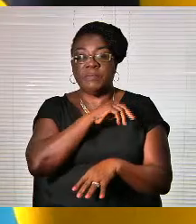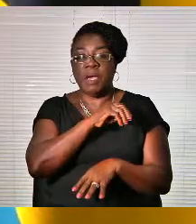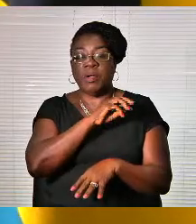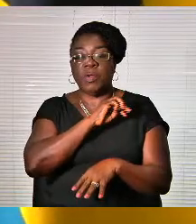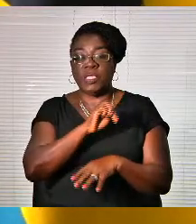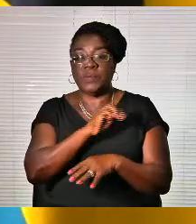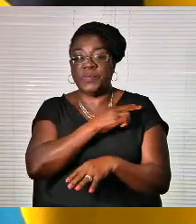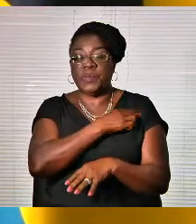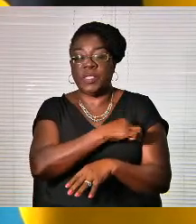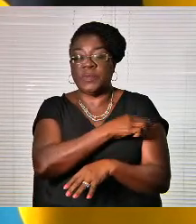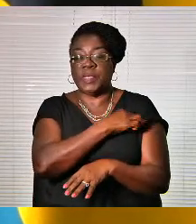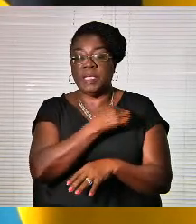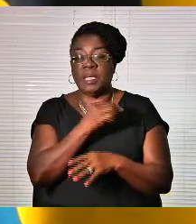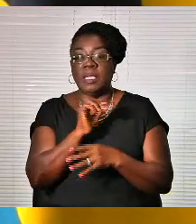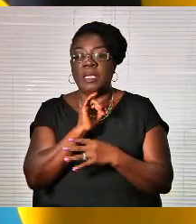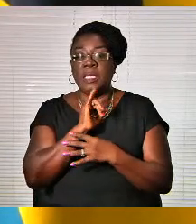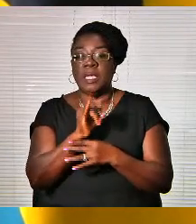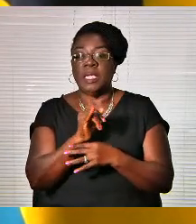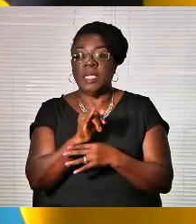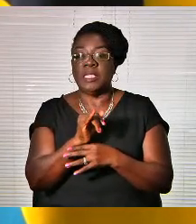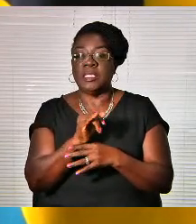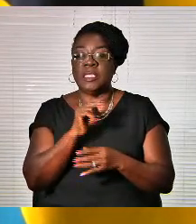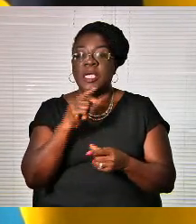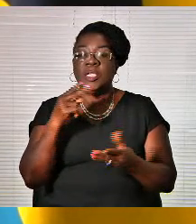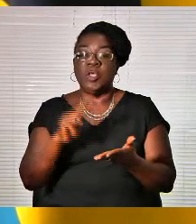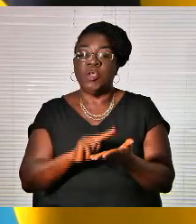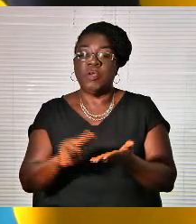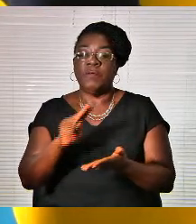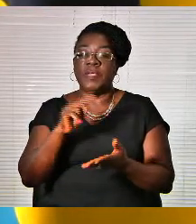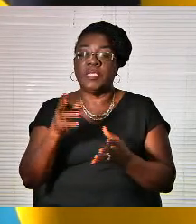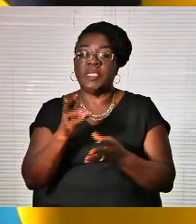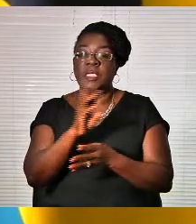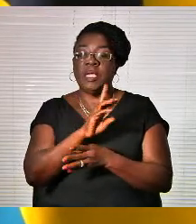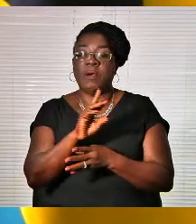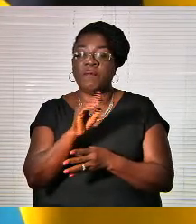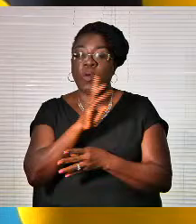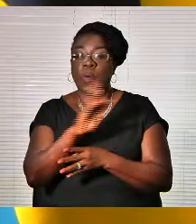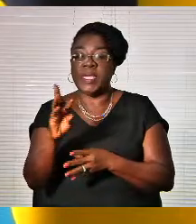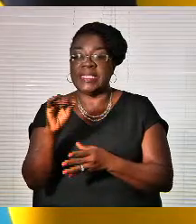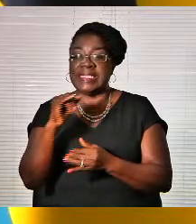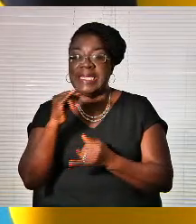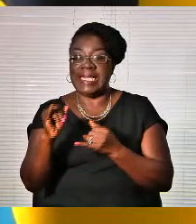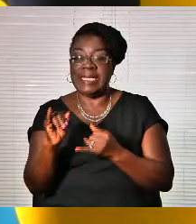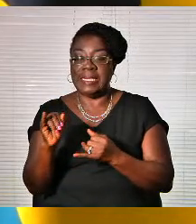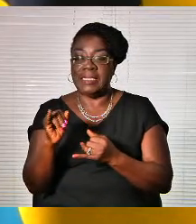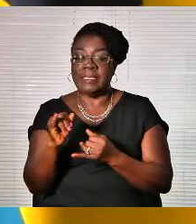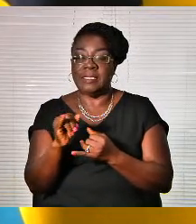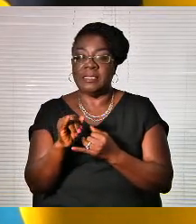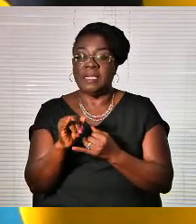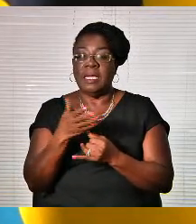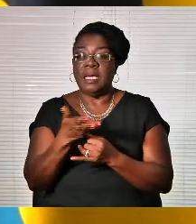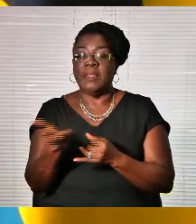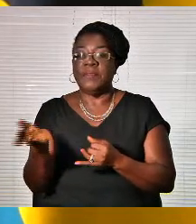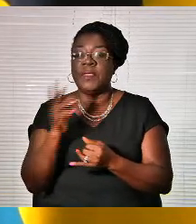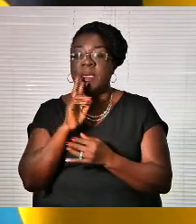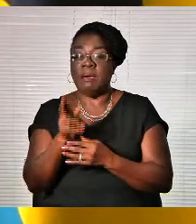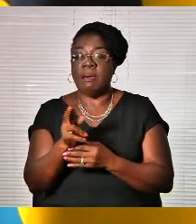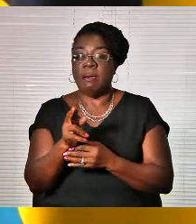is the University of the West Indies. We collaborate with them, and there